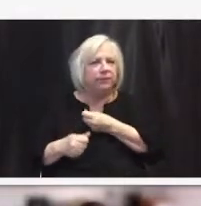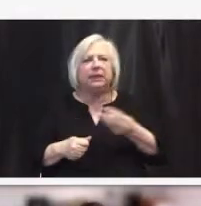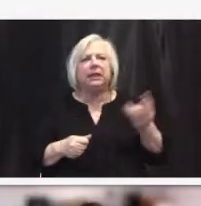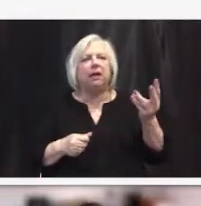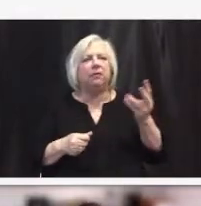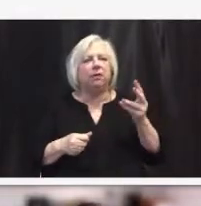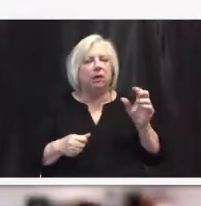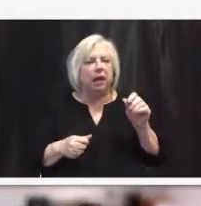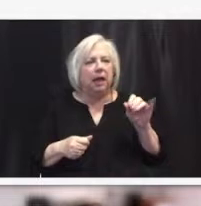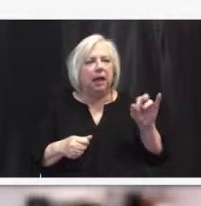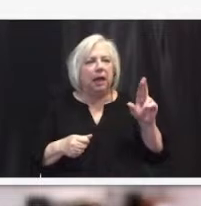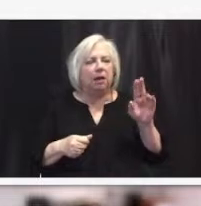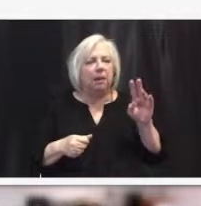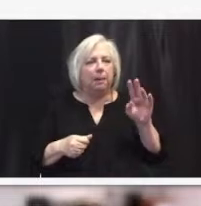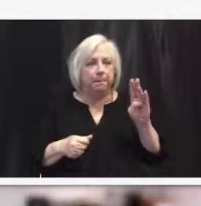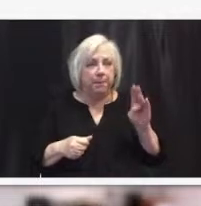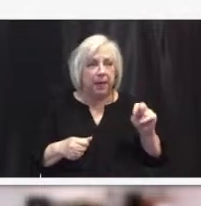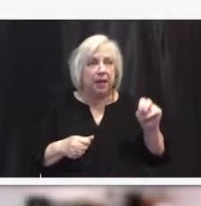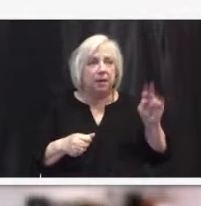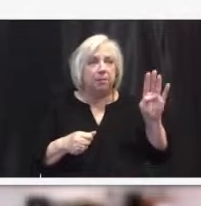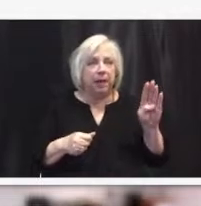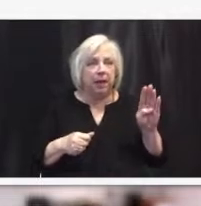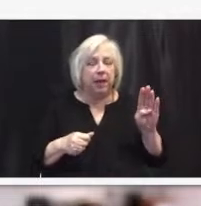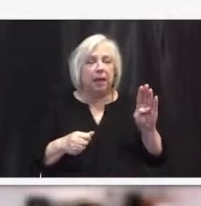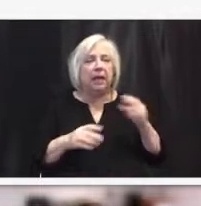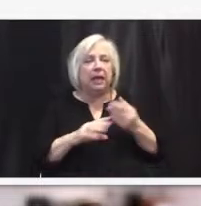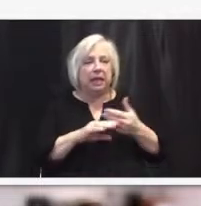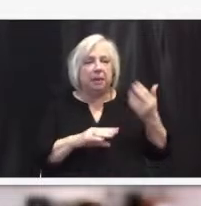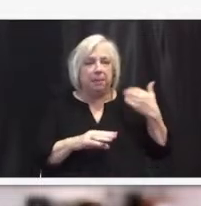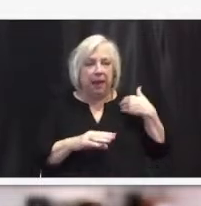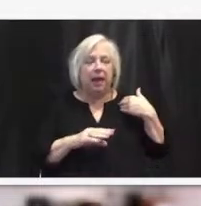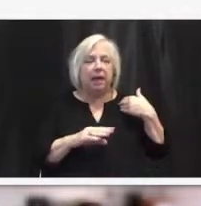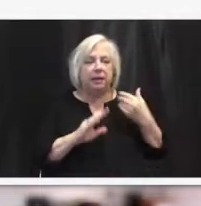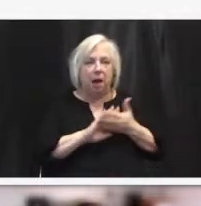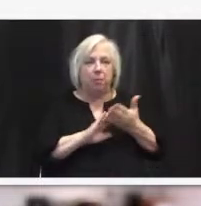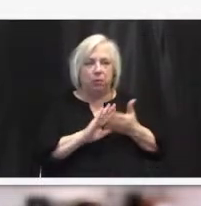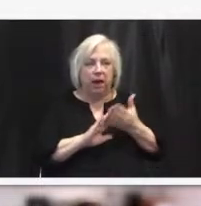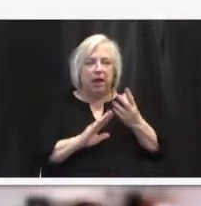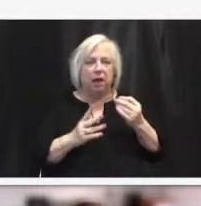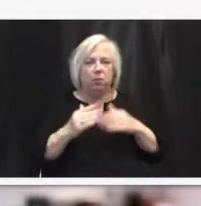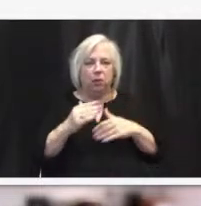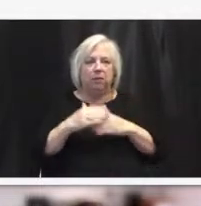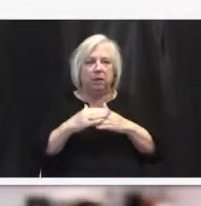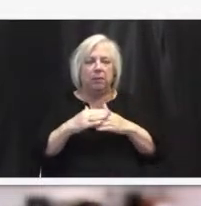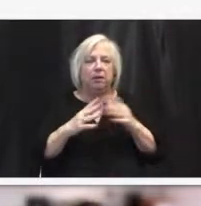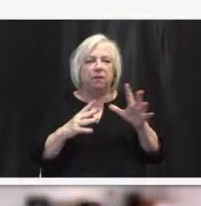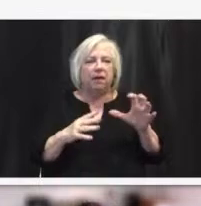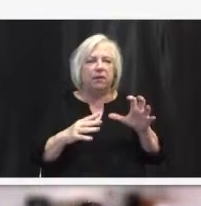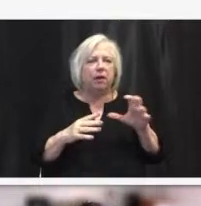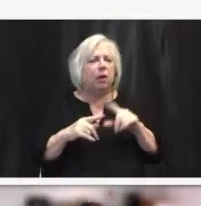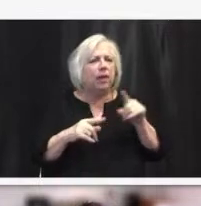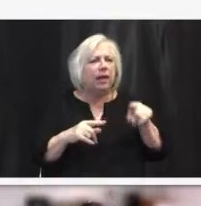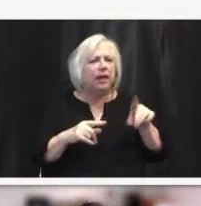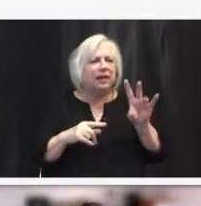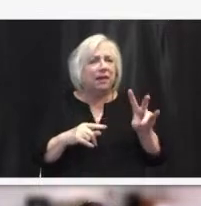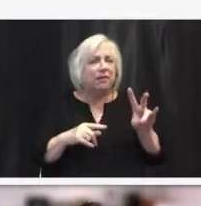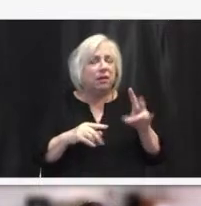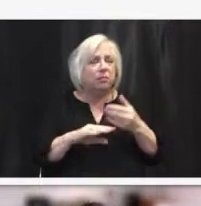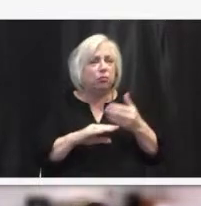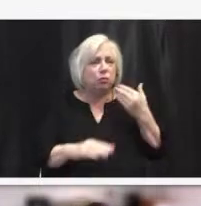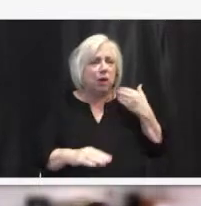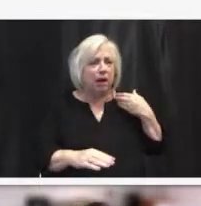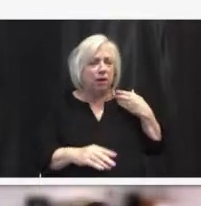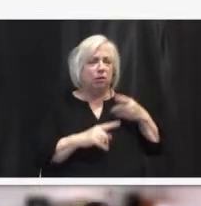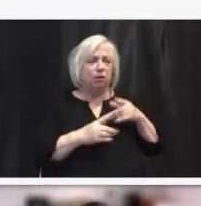the ordinance being passed to limit it to 500. Were these 7 prior to that, or